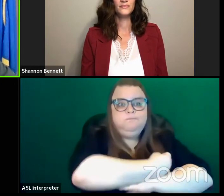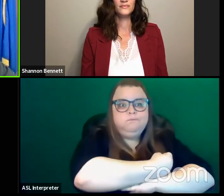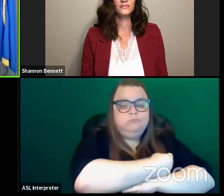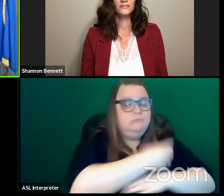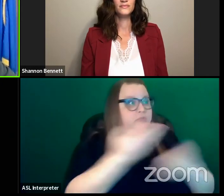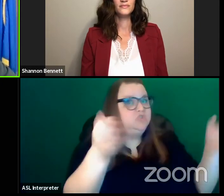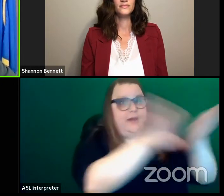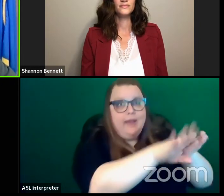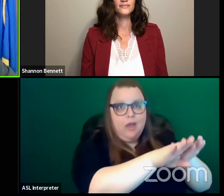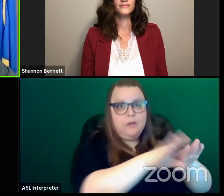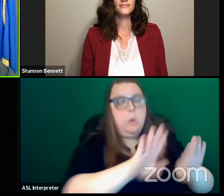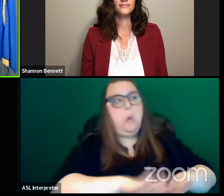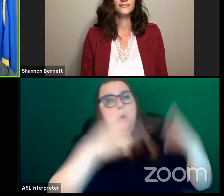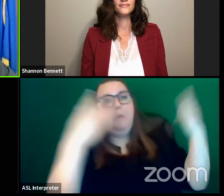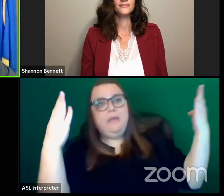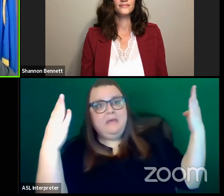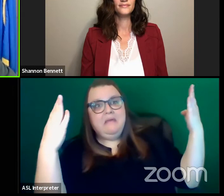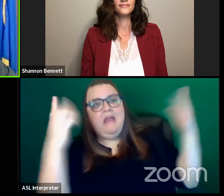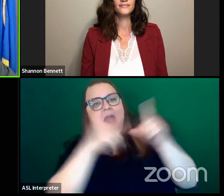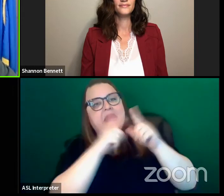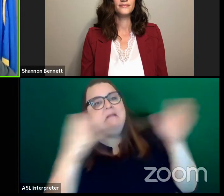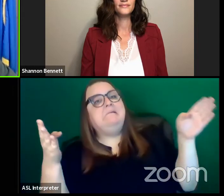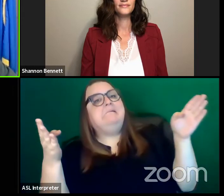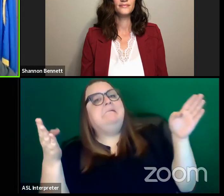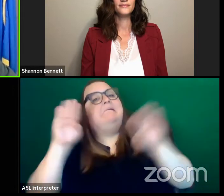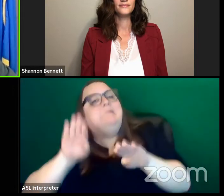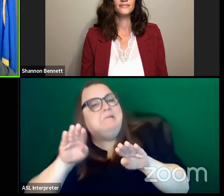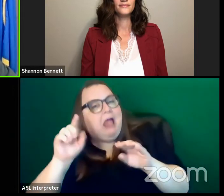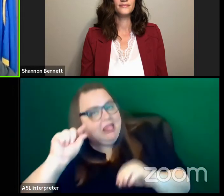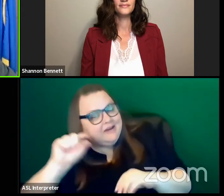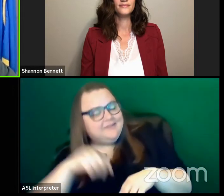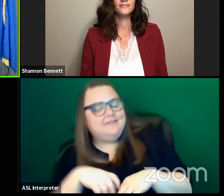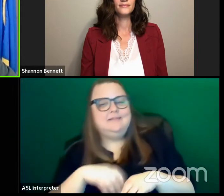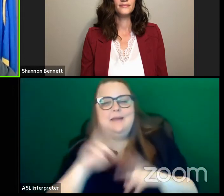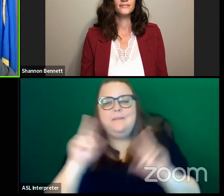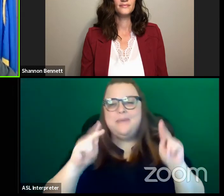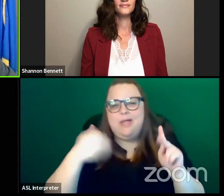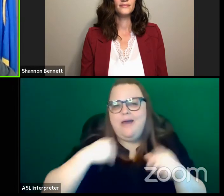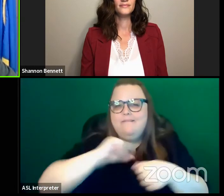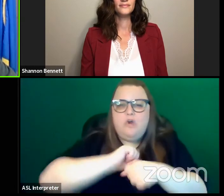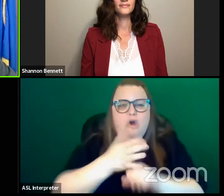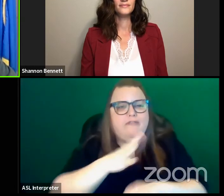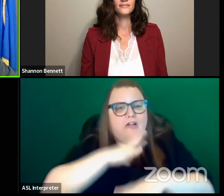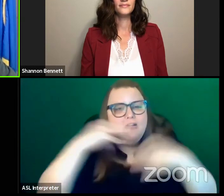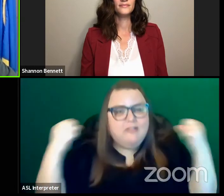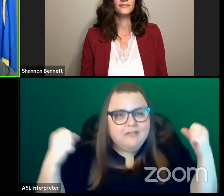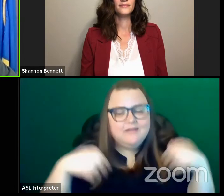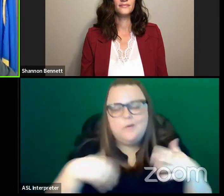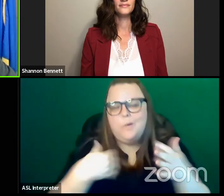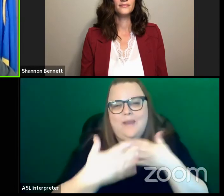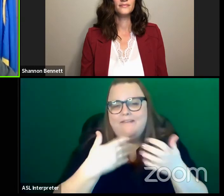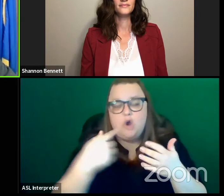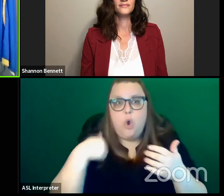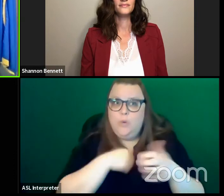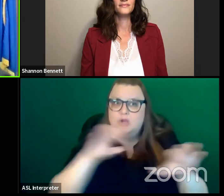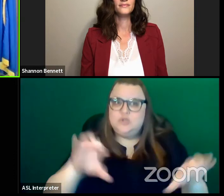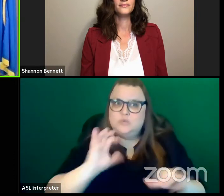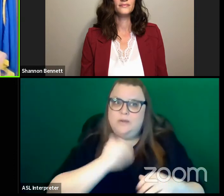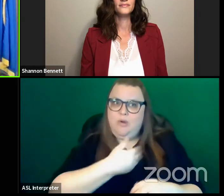back again. People have, if it's called COVID fatigue, whatever it is, we're doing the best we can. And it's a